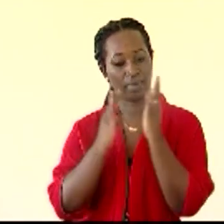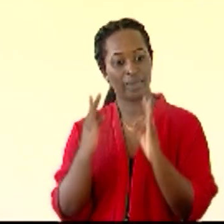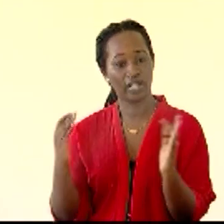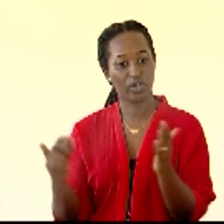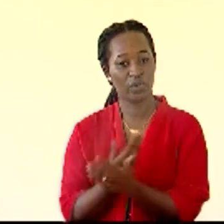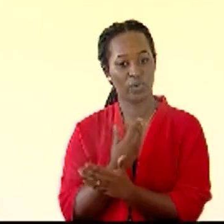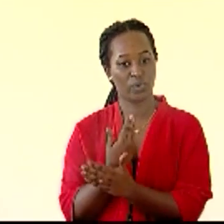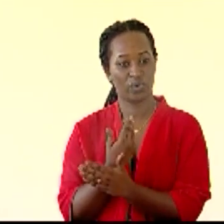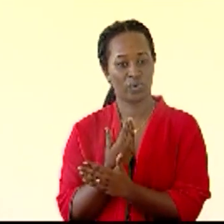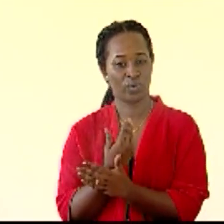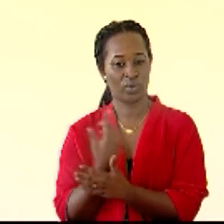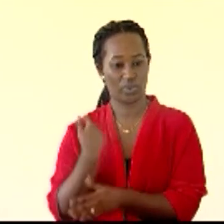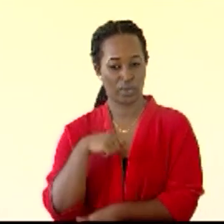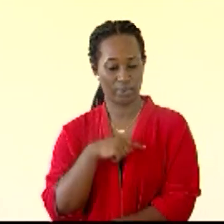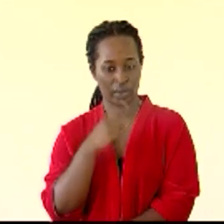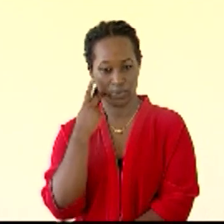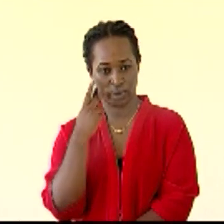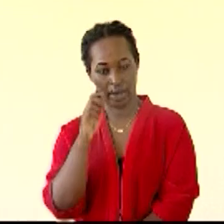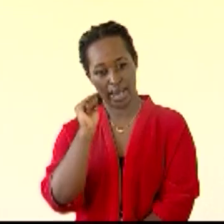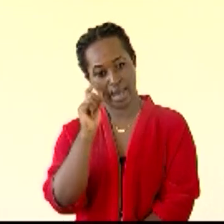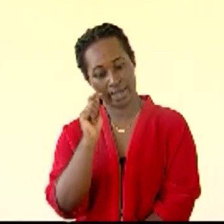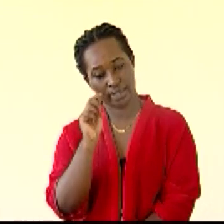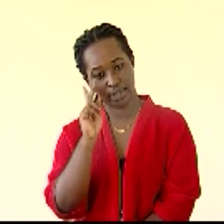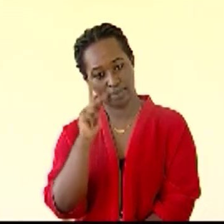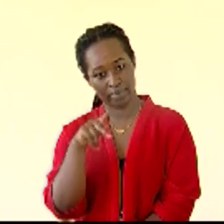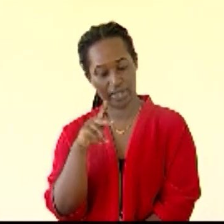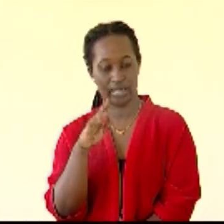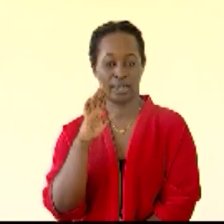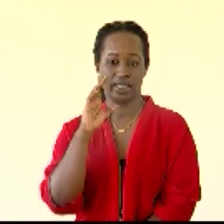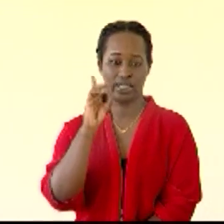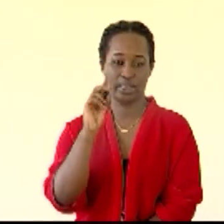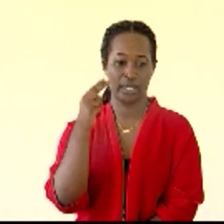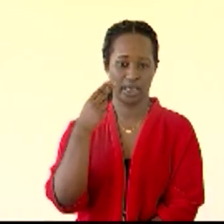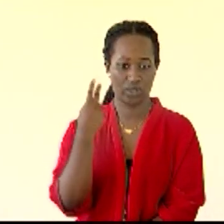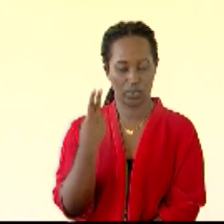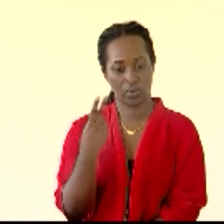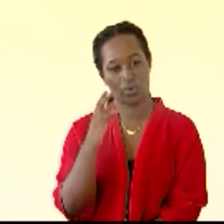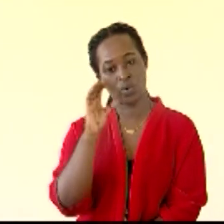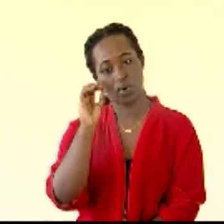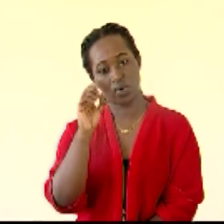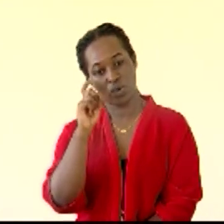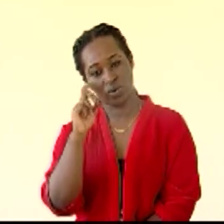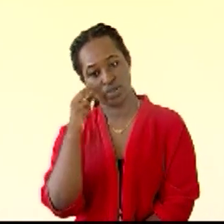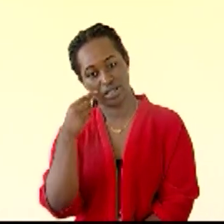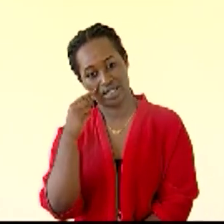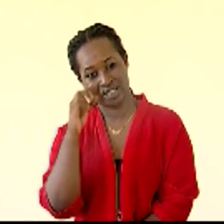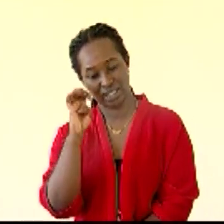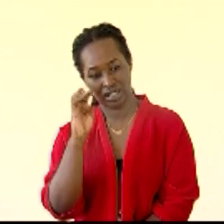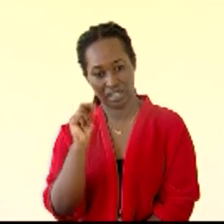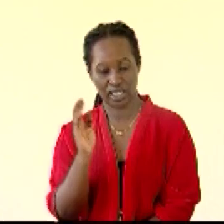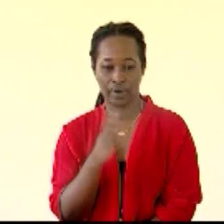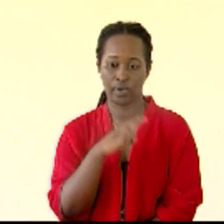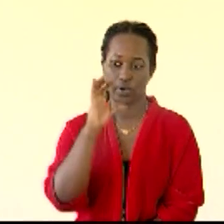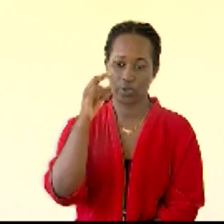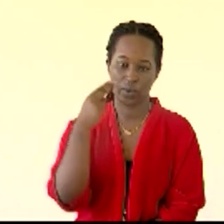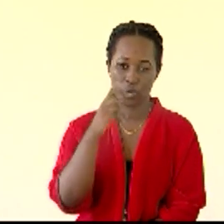up. We are looking at ATP, we are looking at NADPH2, we are looking at oxygen being released, we are looking at chlorophyll pigments, we are looking